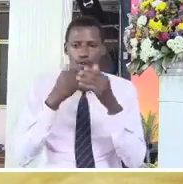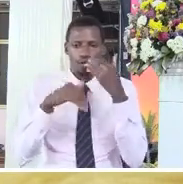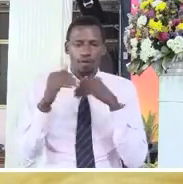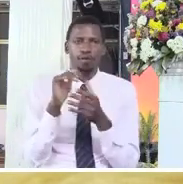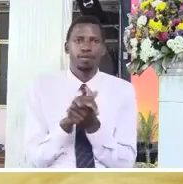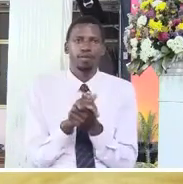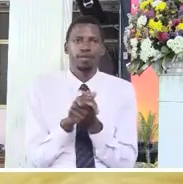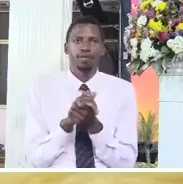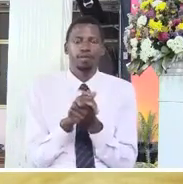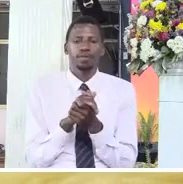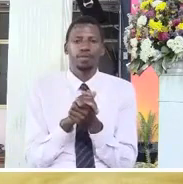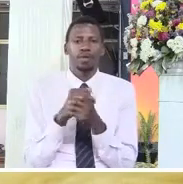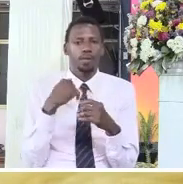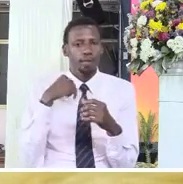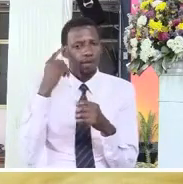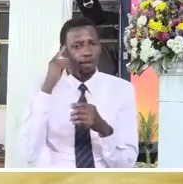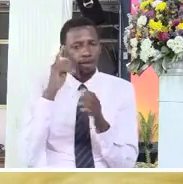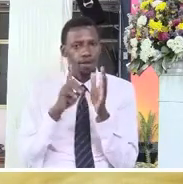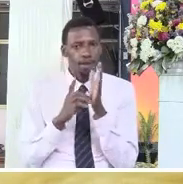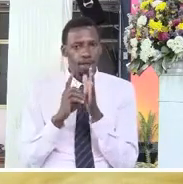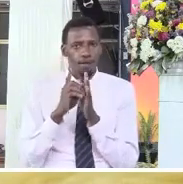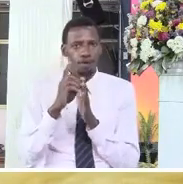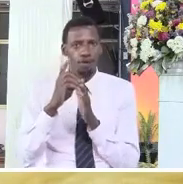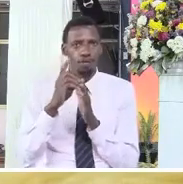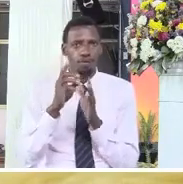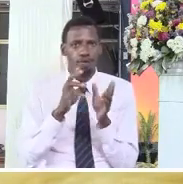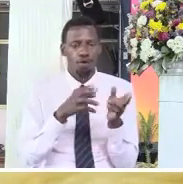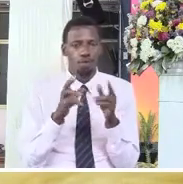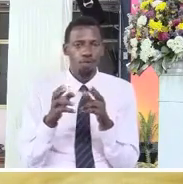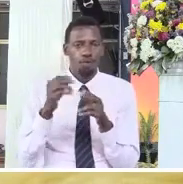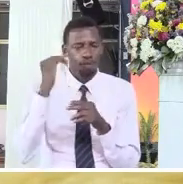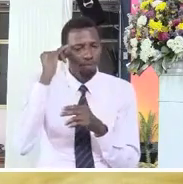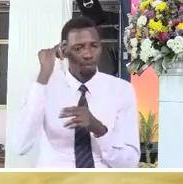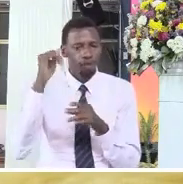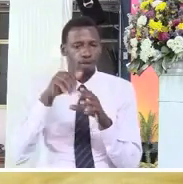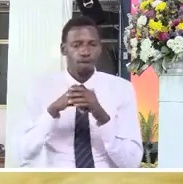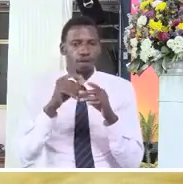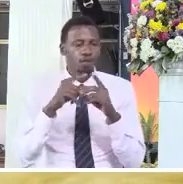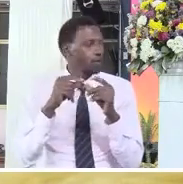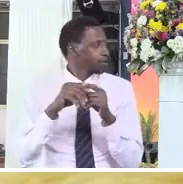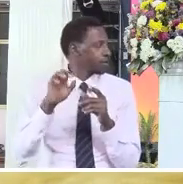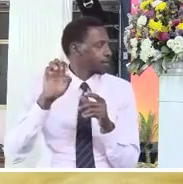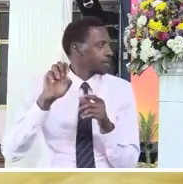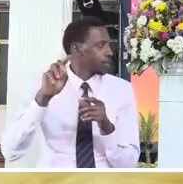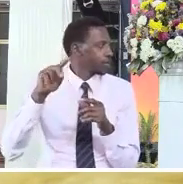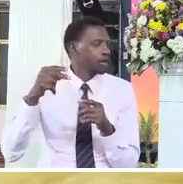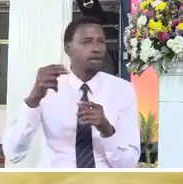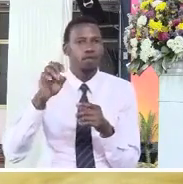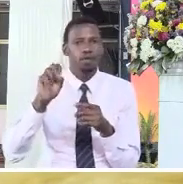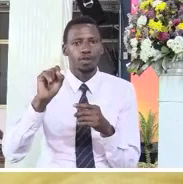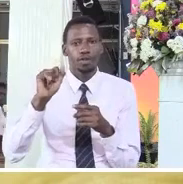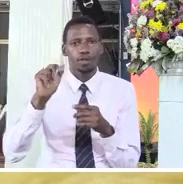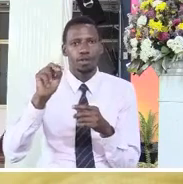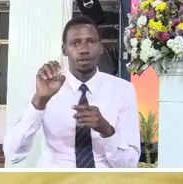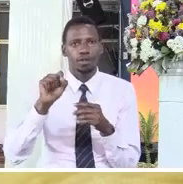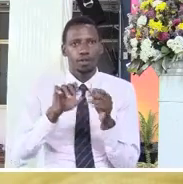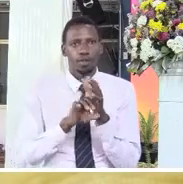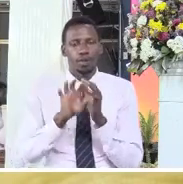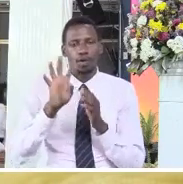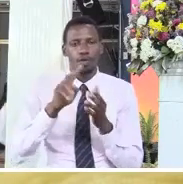So I think developing a common conscience, in the words of Ephesians chapter 4, verse 1, some were given